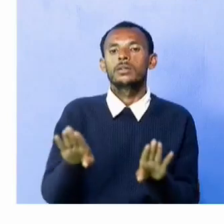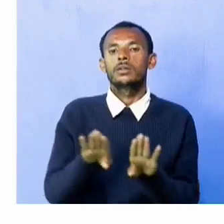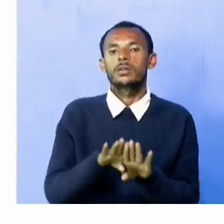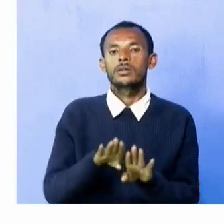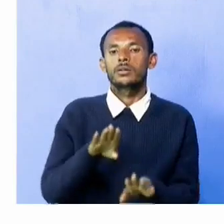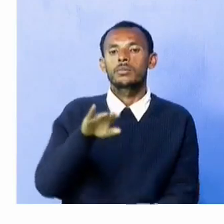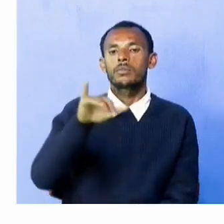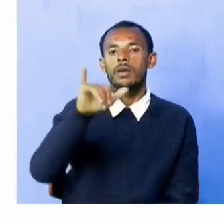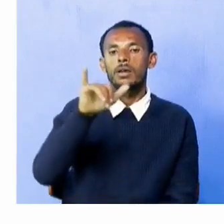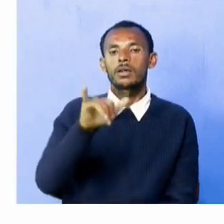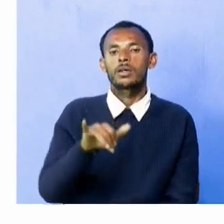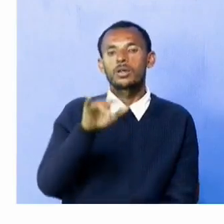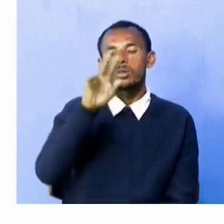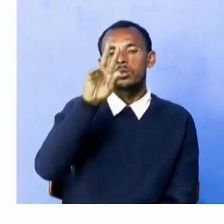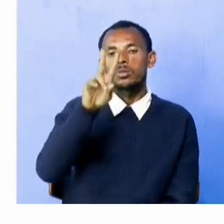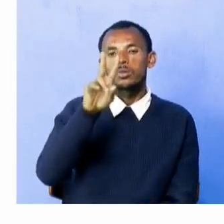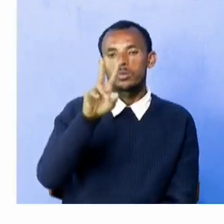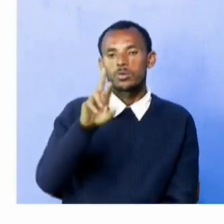two radii